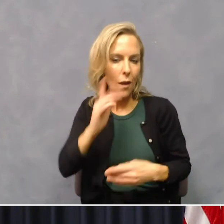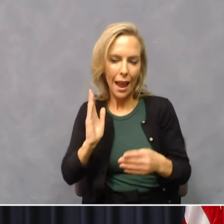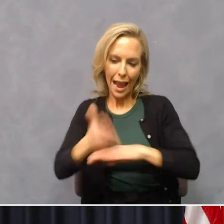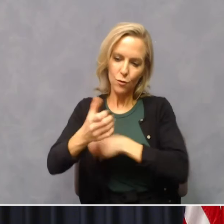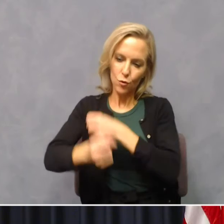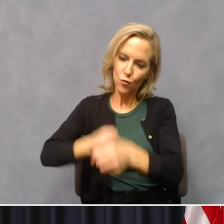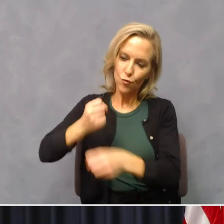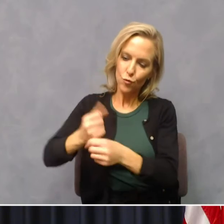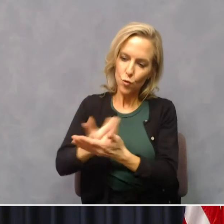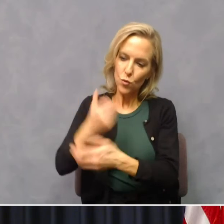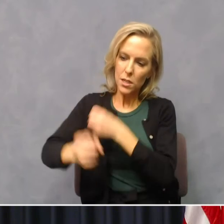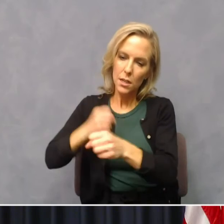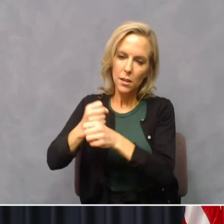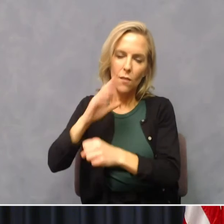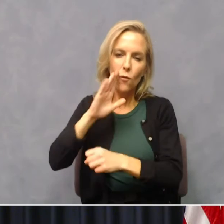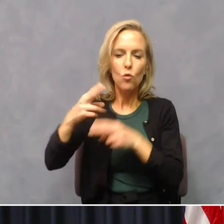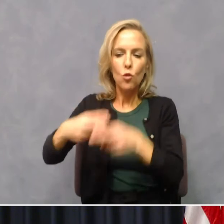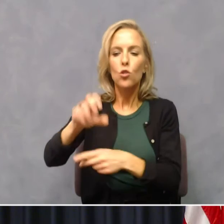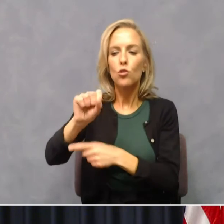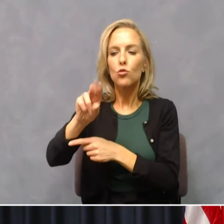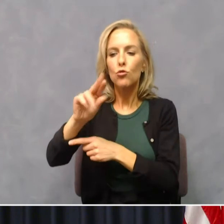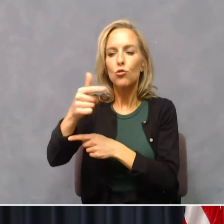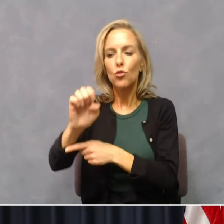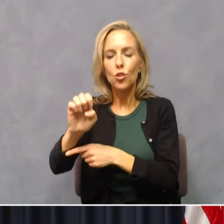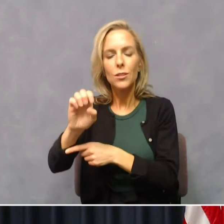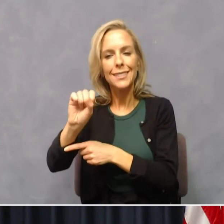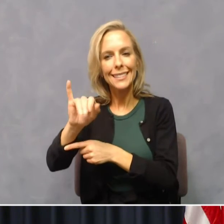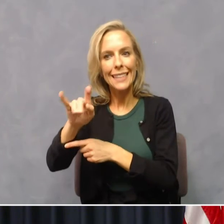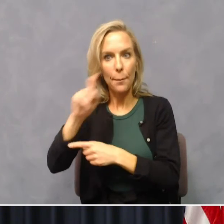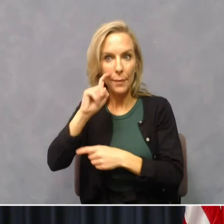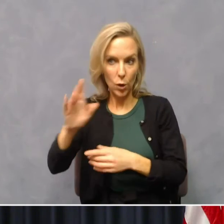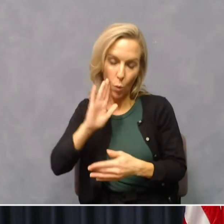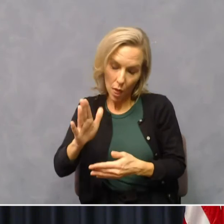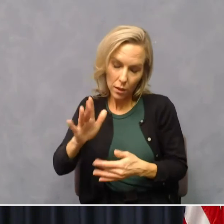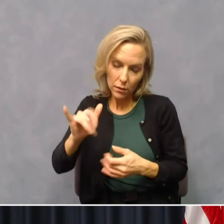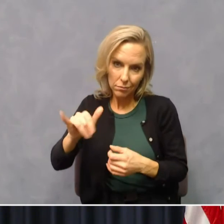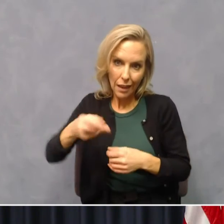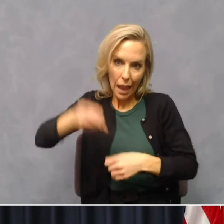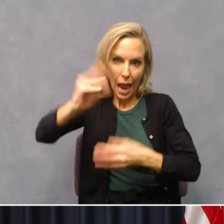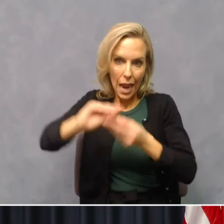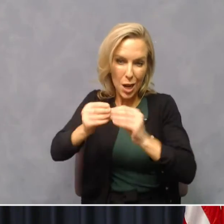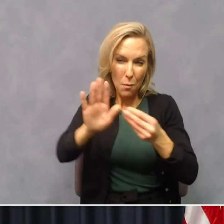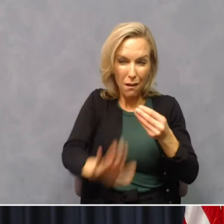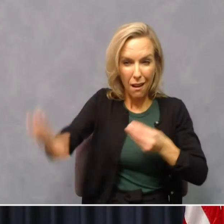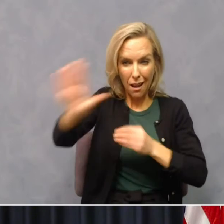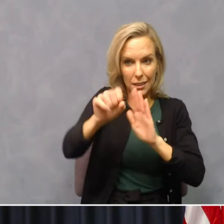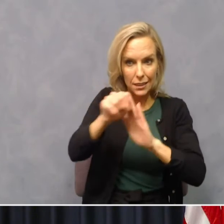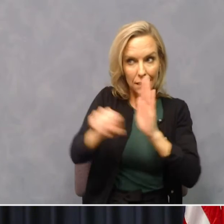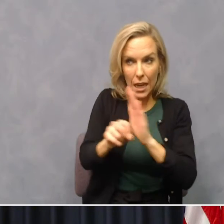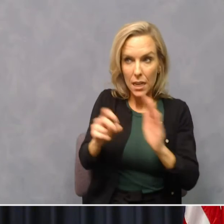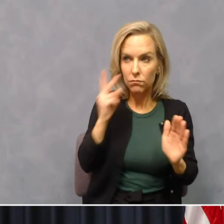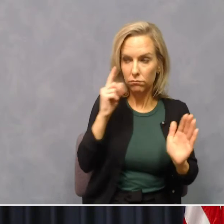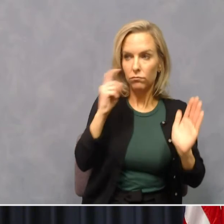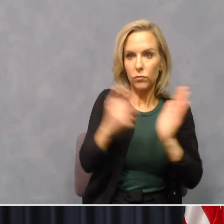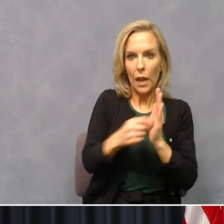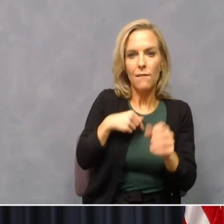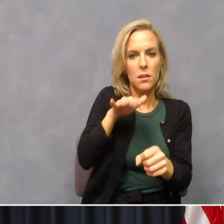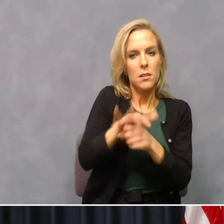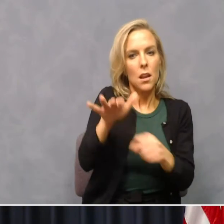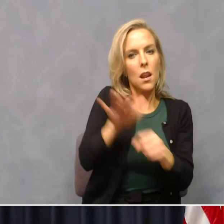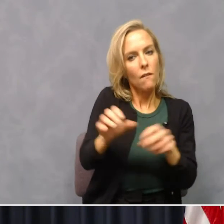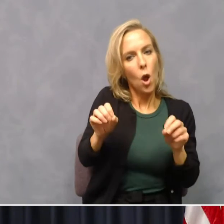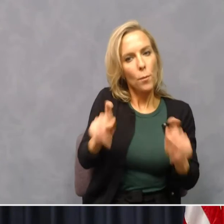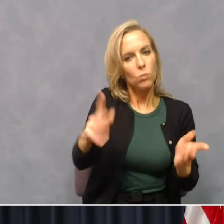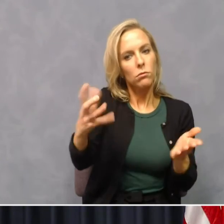some high numbers in a number of areas in the state. We need to make sure that we have enough opportunity out there. Our